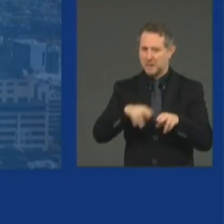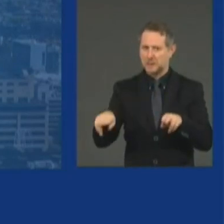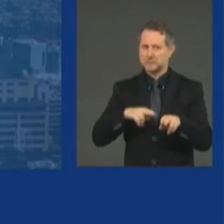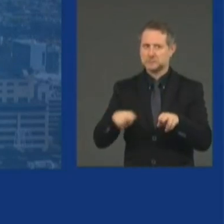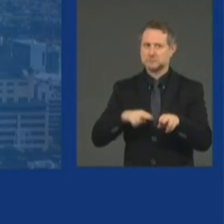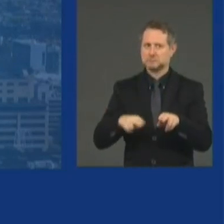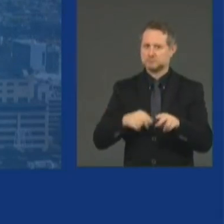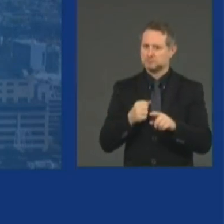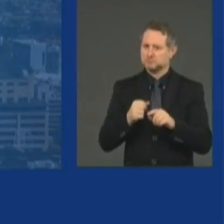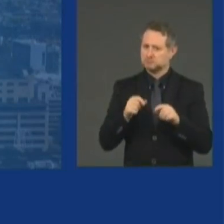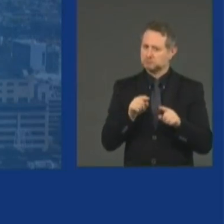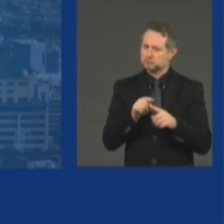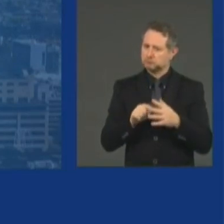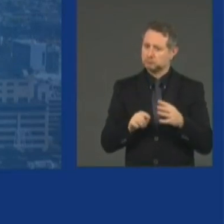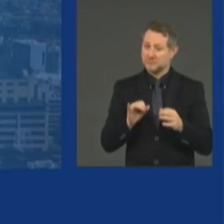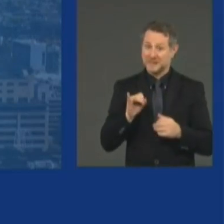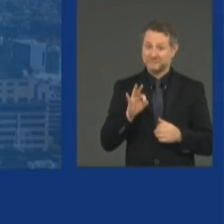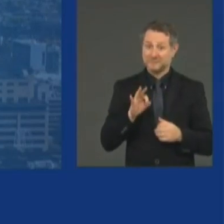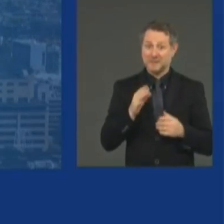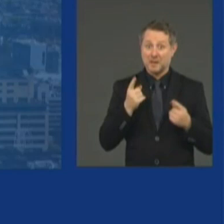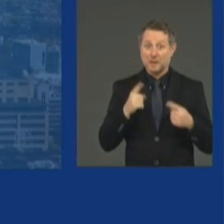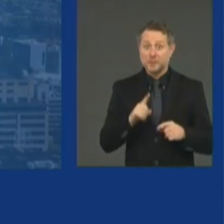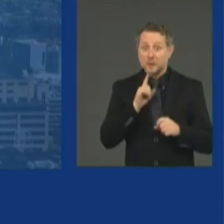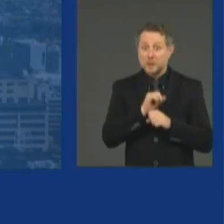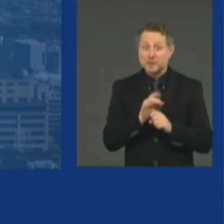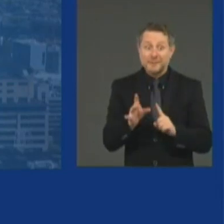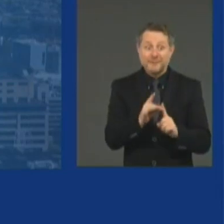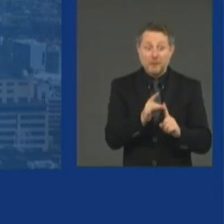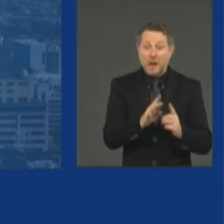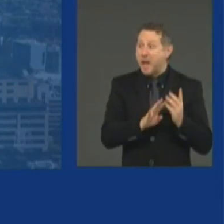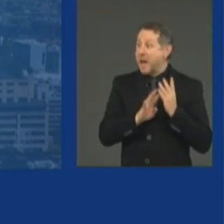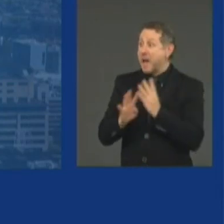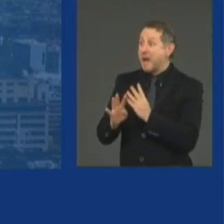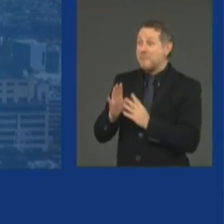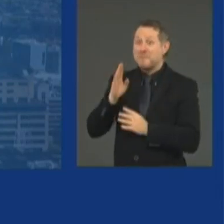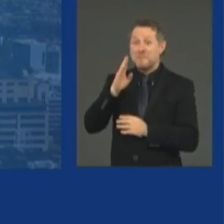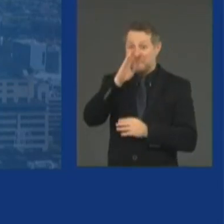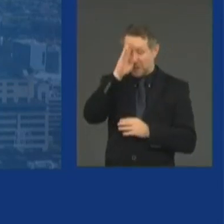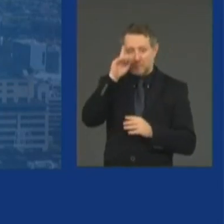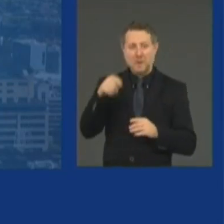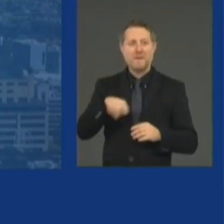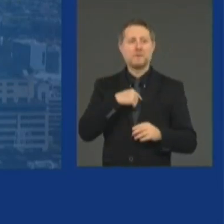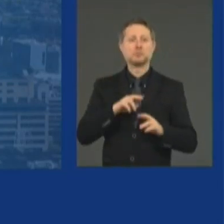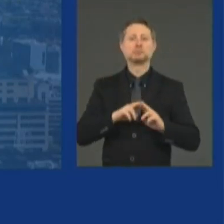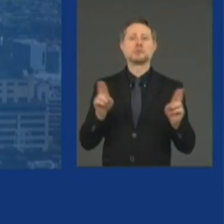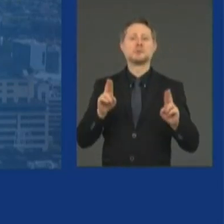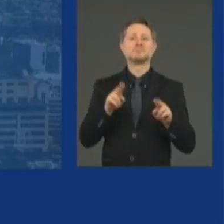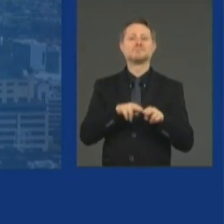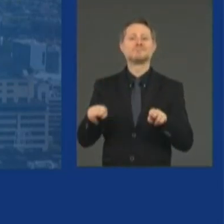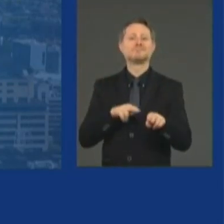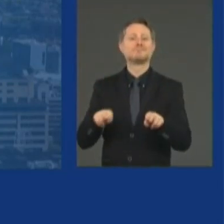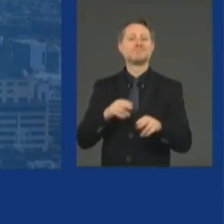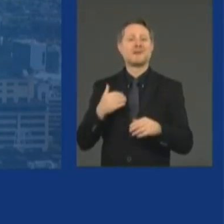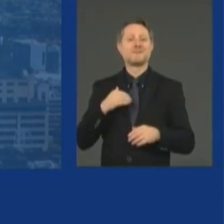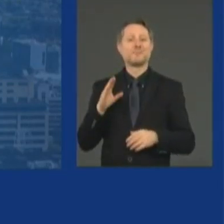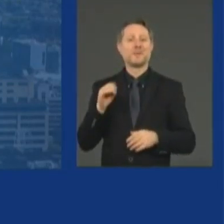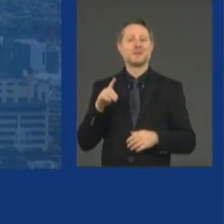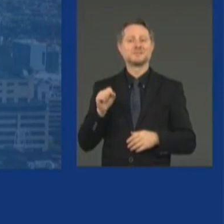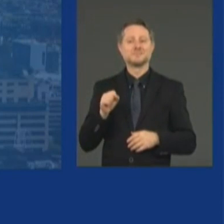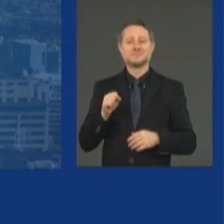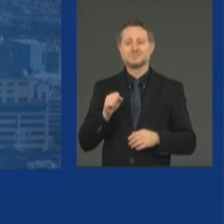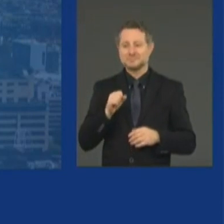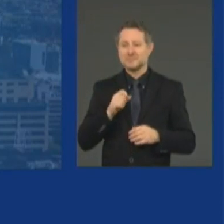if a large number of people get infected, you have the hospital beds to take care of them. You make sure you don't go over 70% of